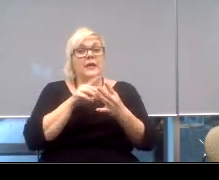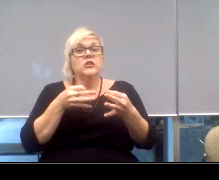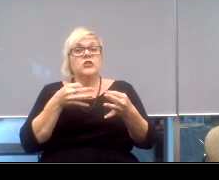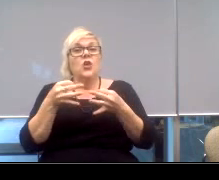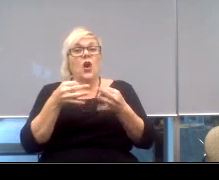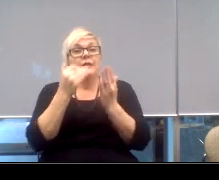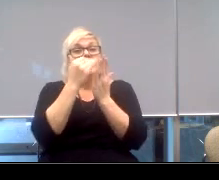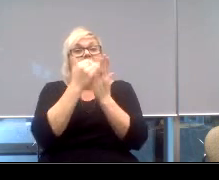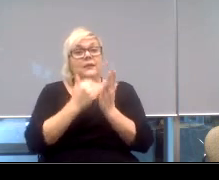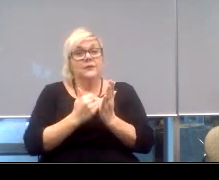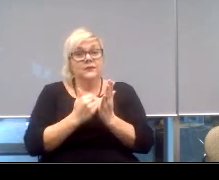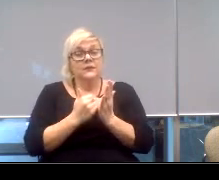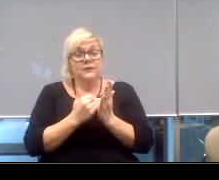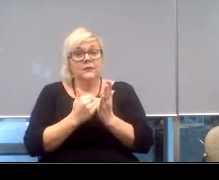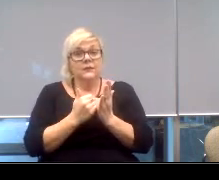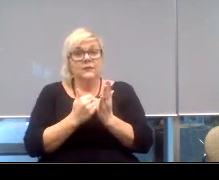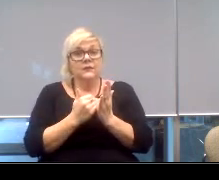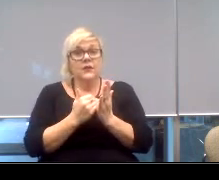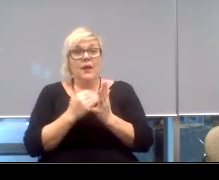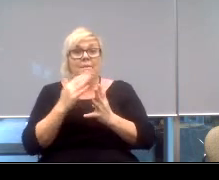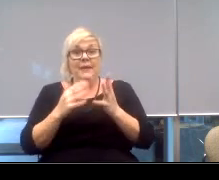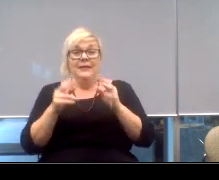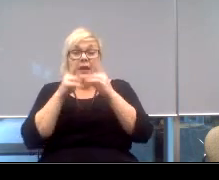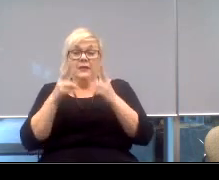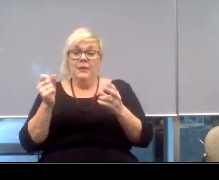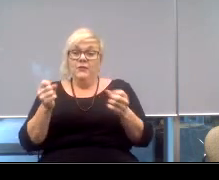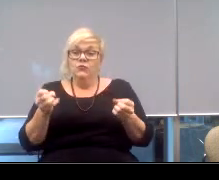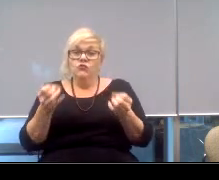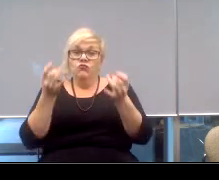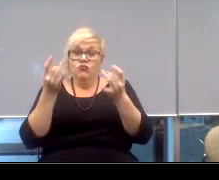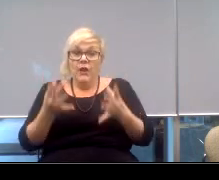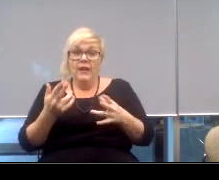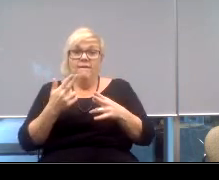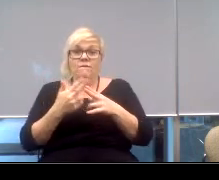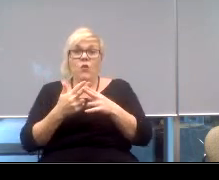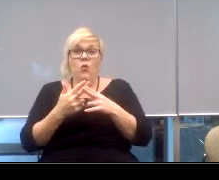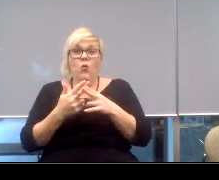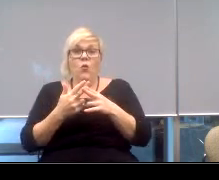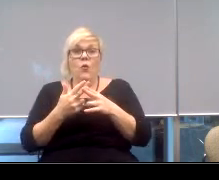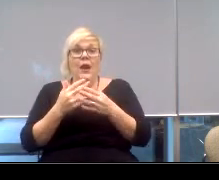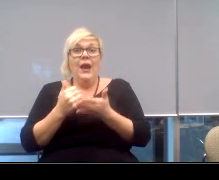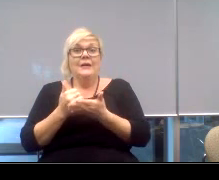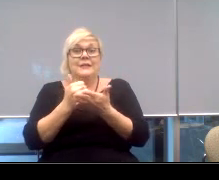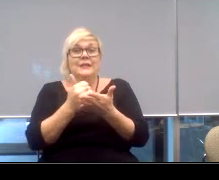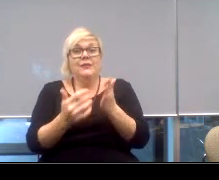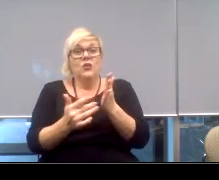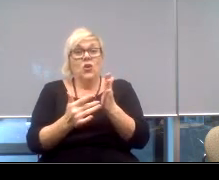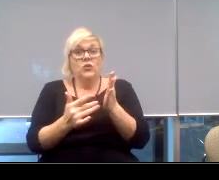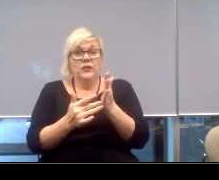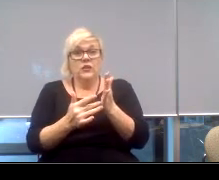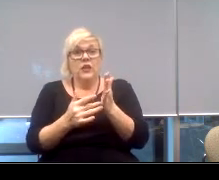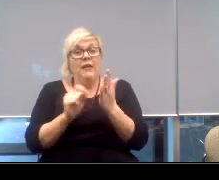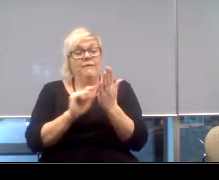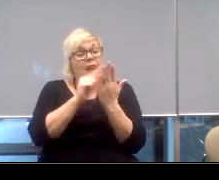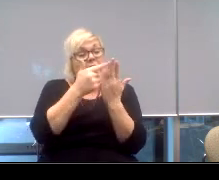at a minimum, a dwelling must be ready for assistive technology and lists as optional specifications for